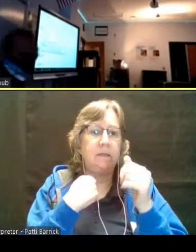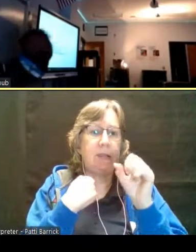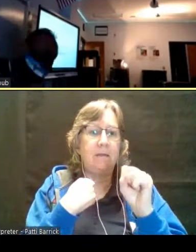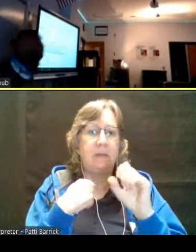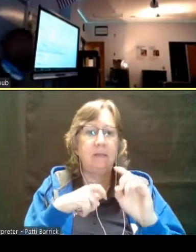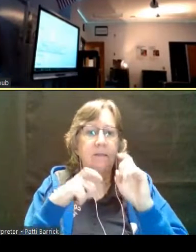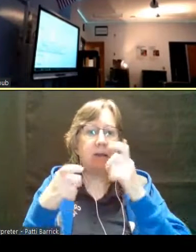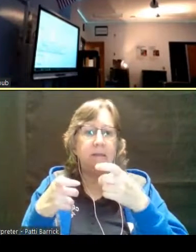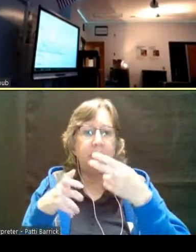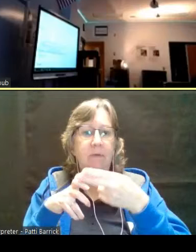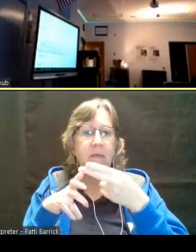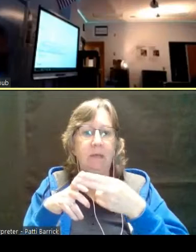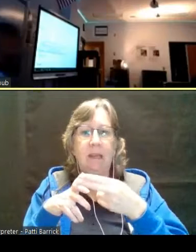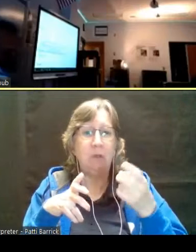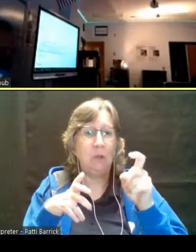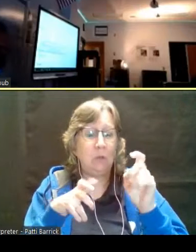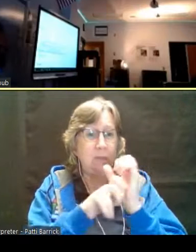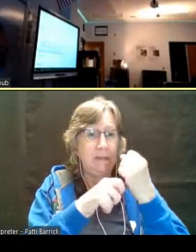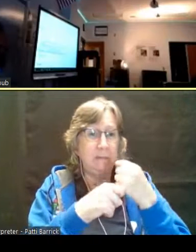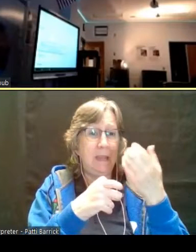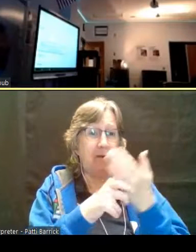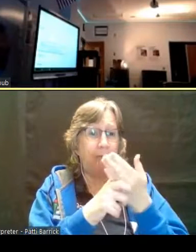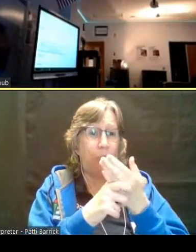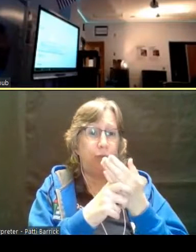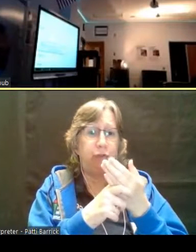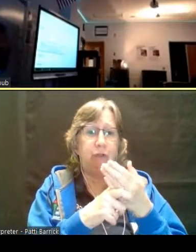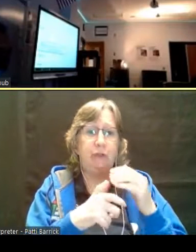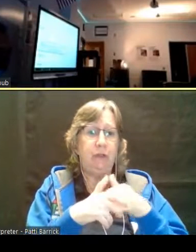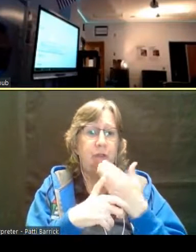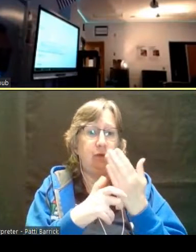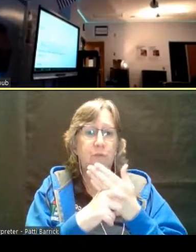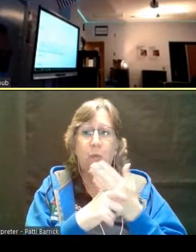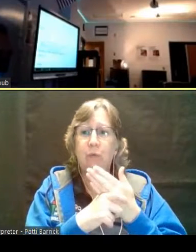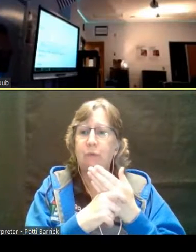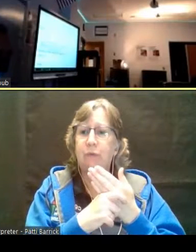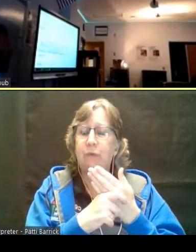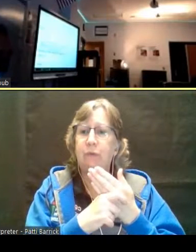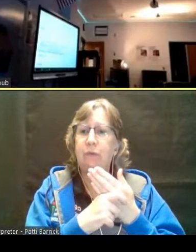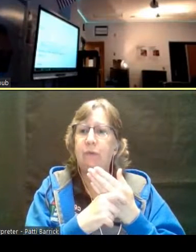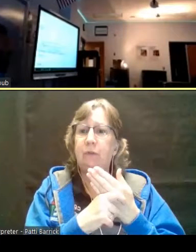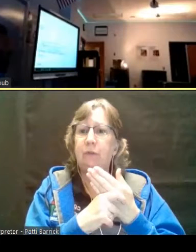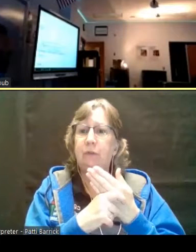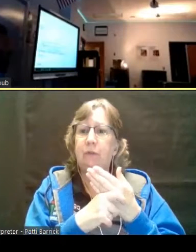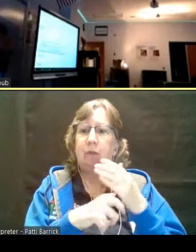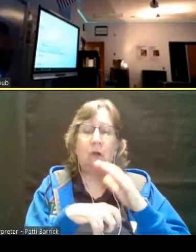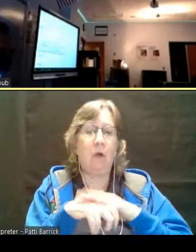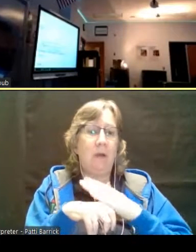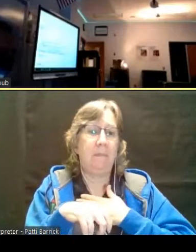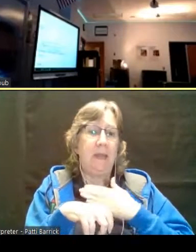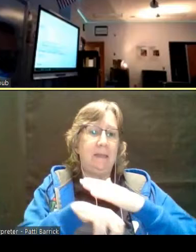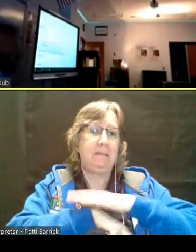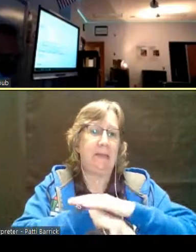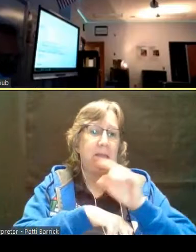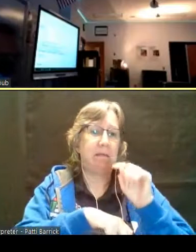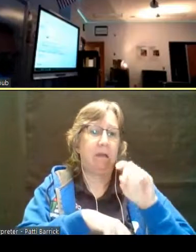a name. I also need for you guys to make a folder someplace. So I'm going to make a new folder. I'm going to do this on my desktop. So